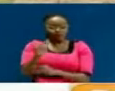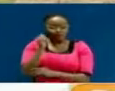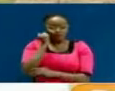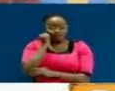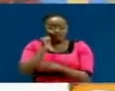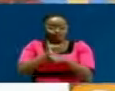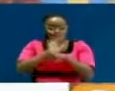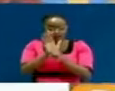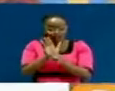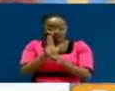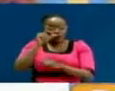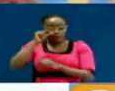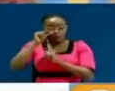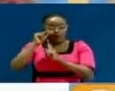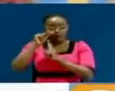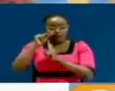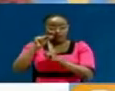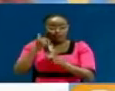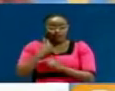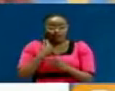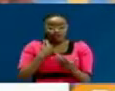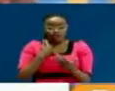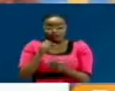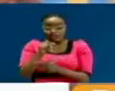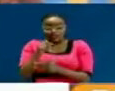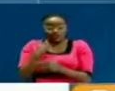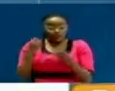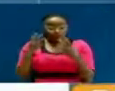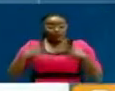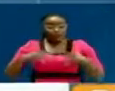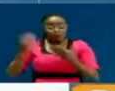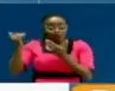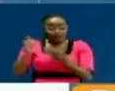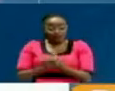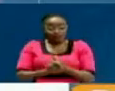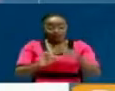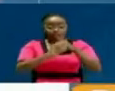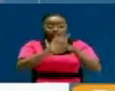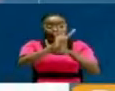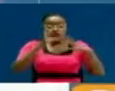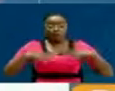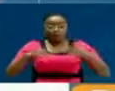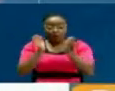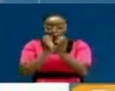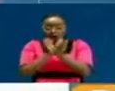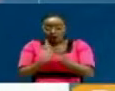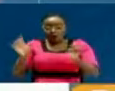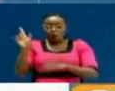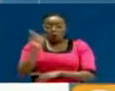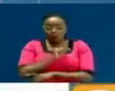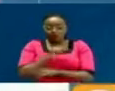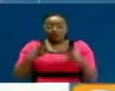disease, Mombasa is ahead of the other counties. While 64 patients were discharged after